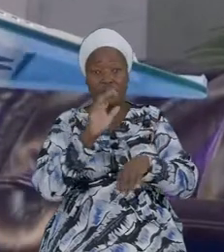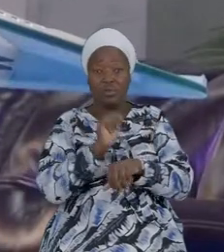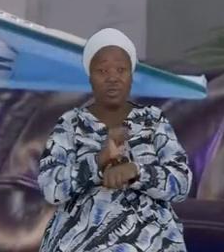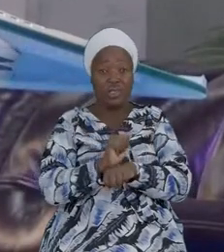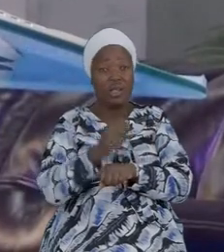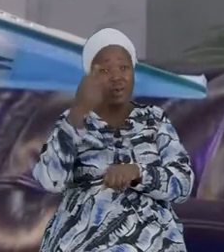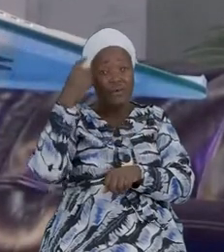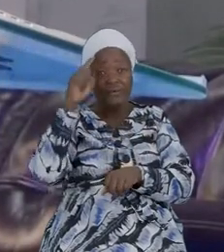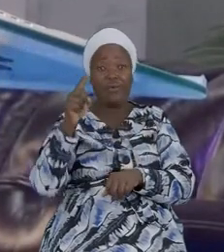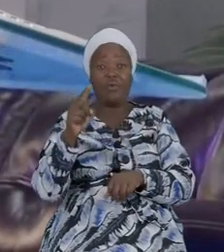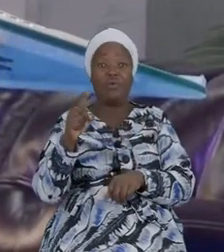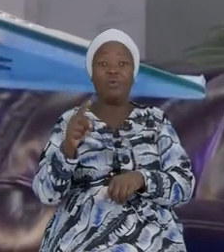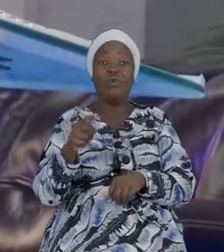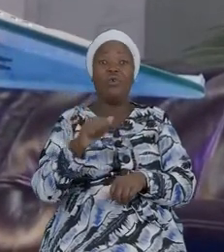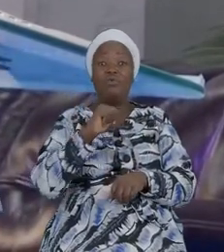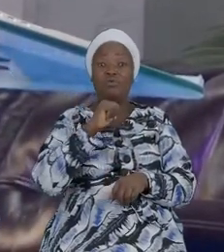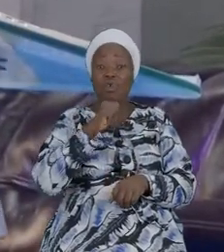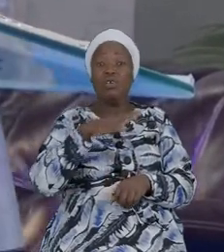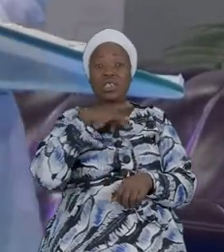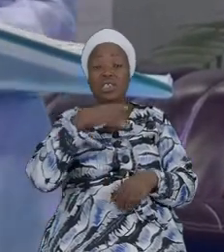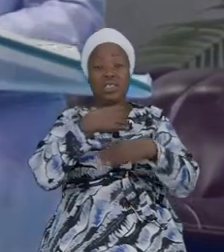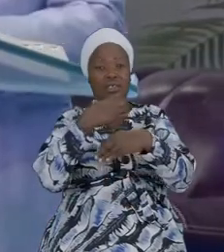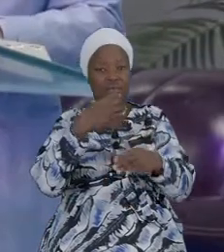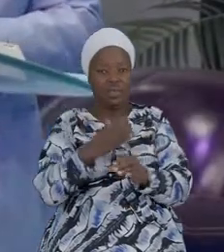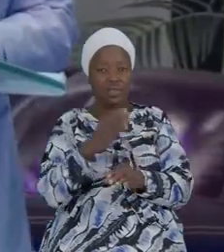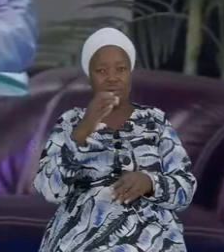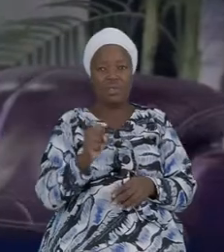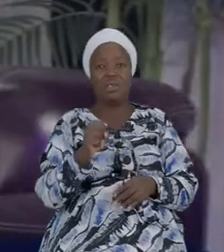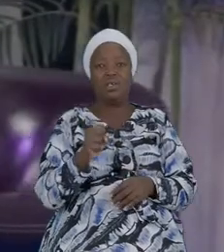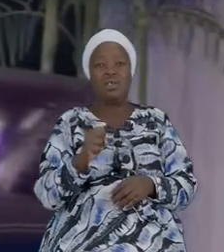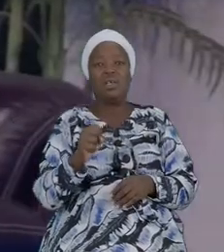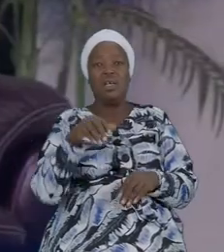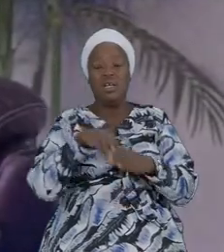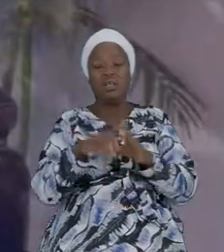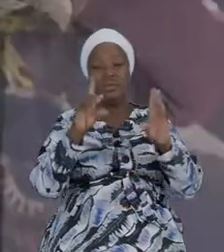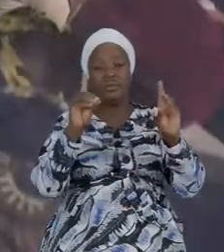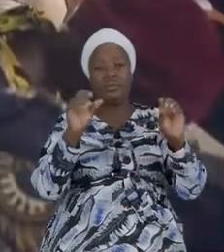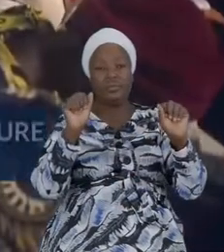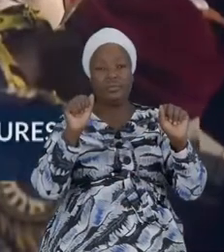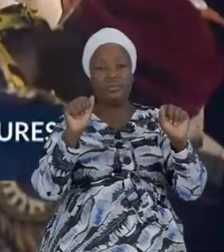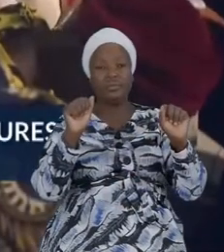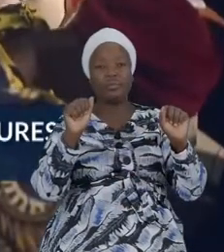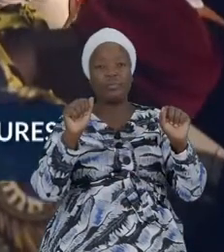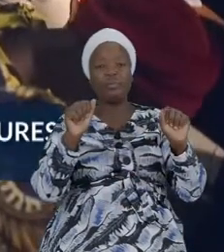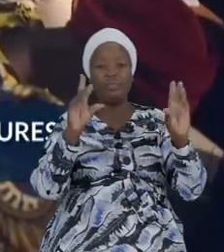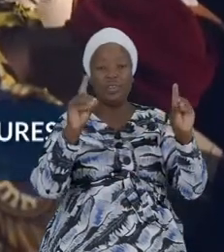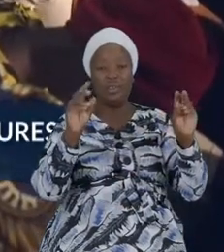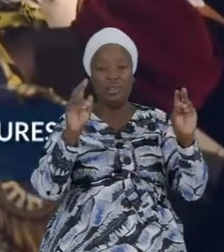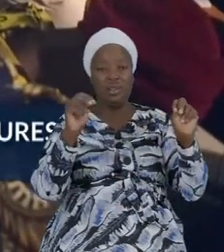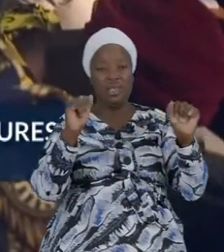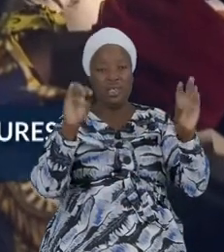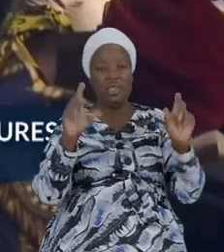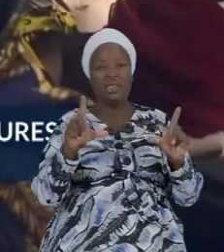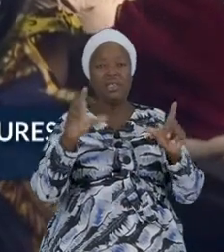for incorruptible creatures. Daniel chapter 3. I'm reading from verse